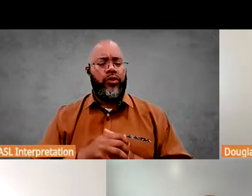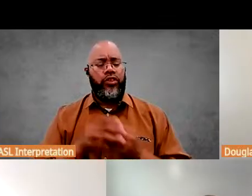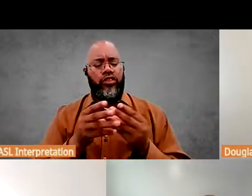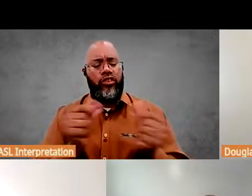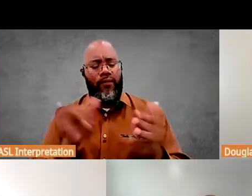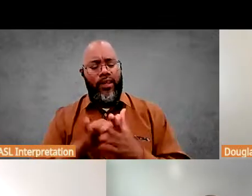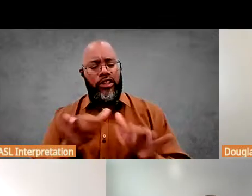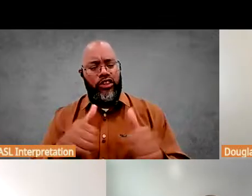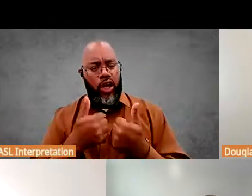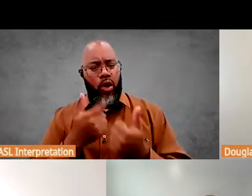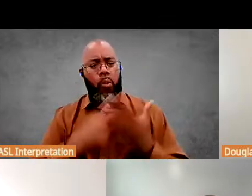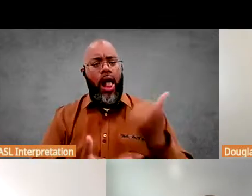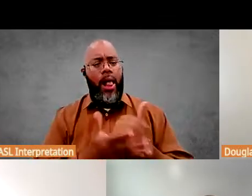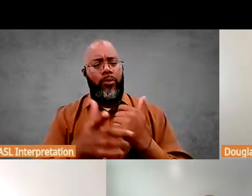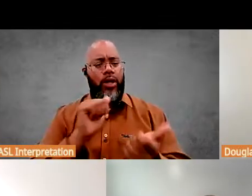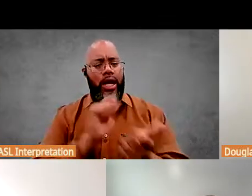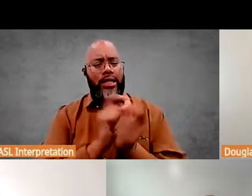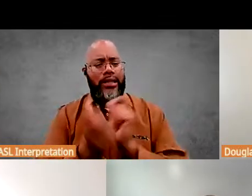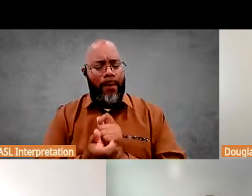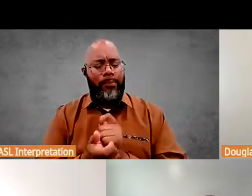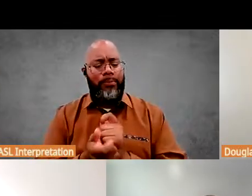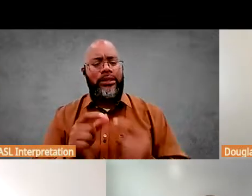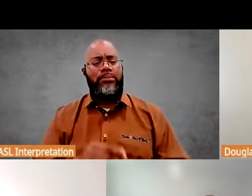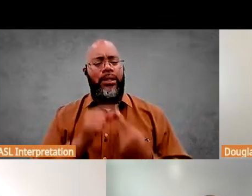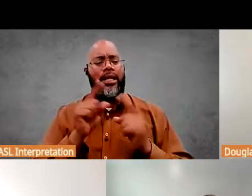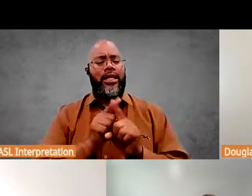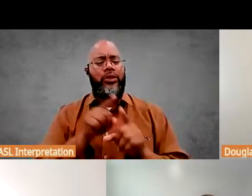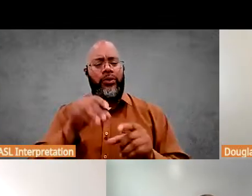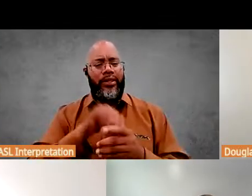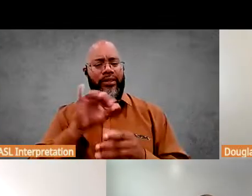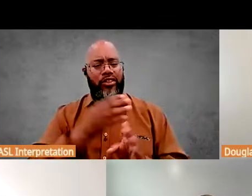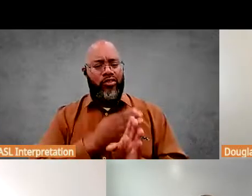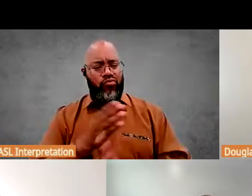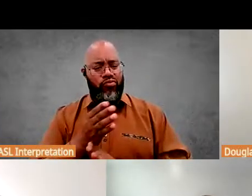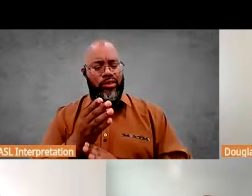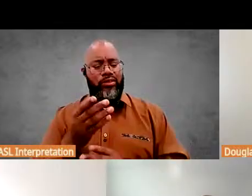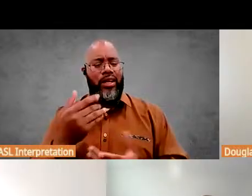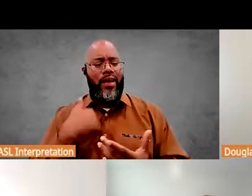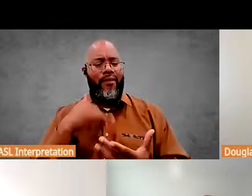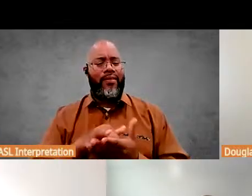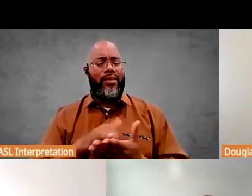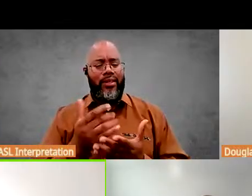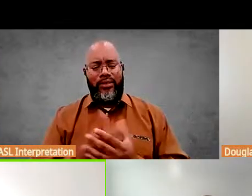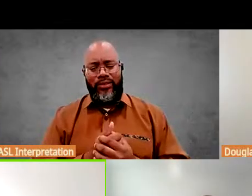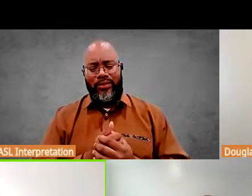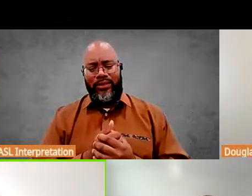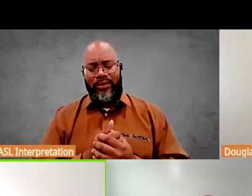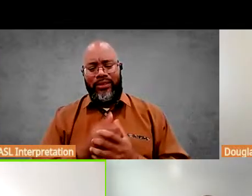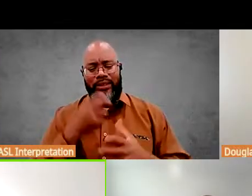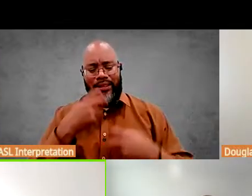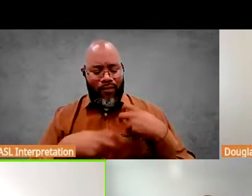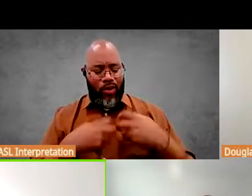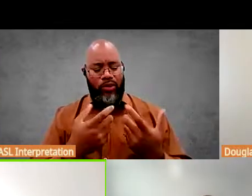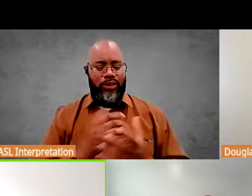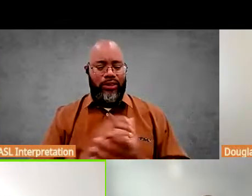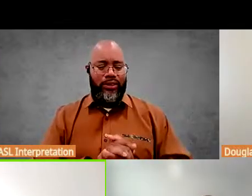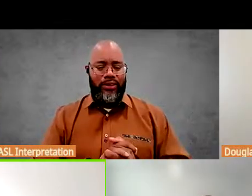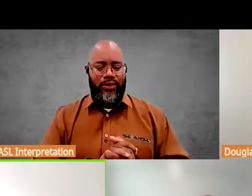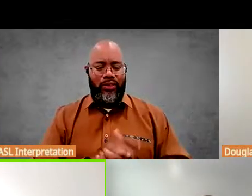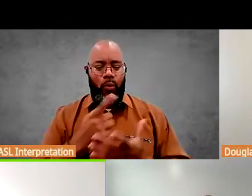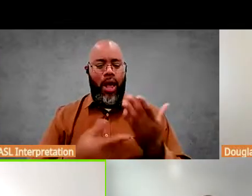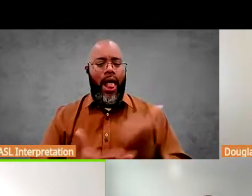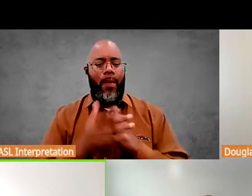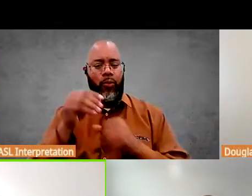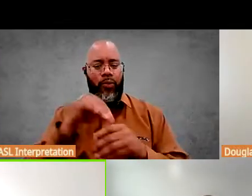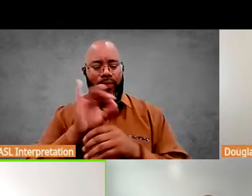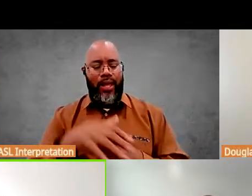challenge, or what helped you to adapt, especially as you were in these careers, we have those hardships. So what helped you there? I